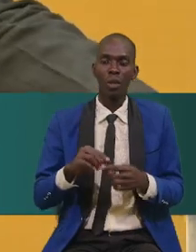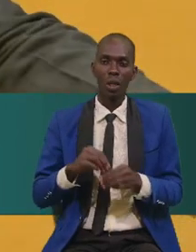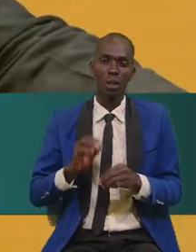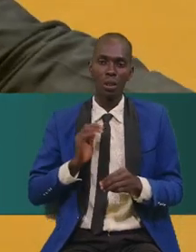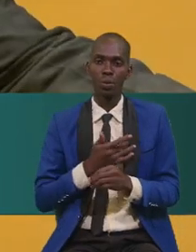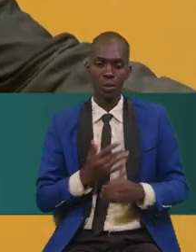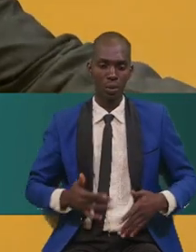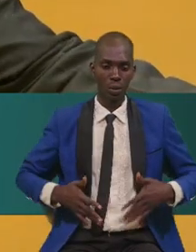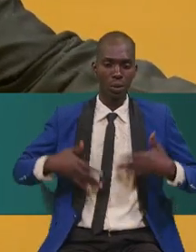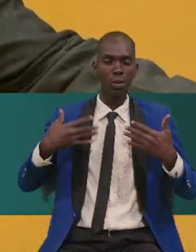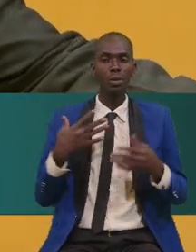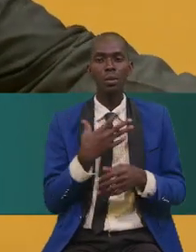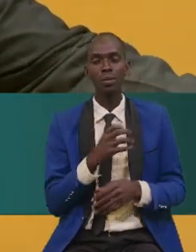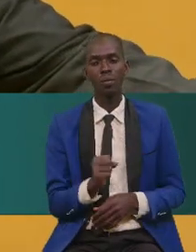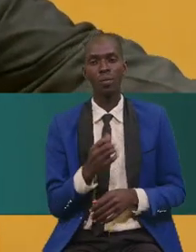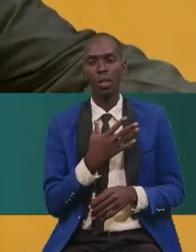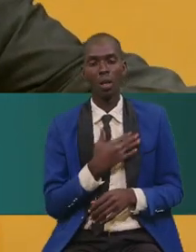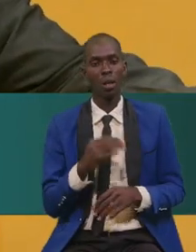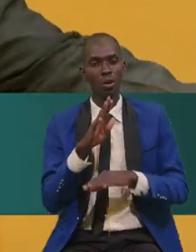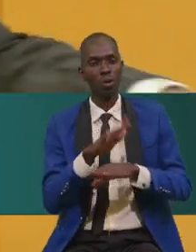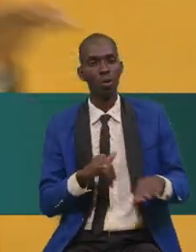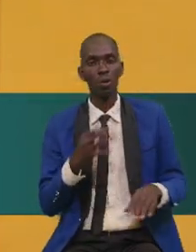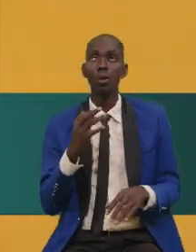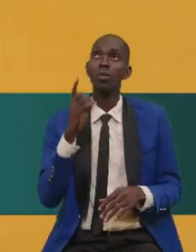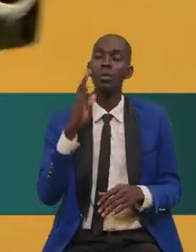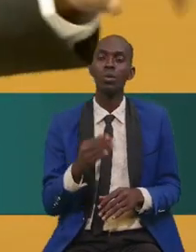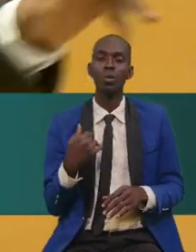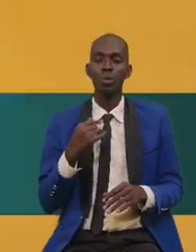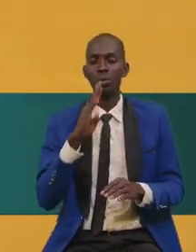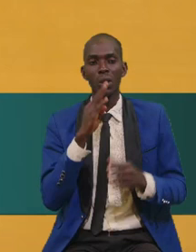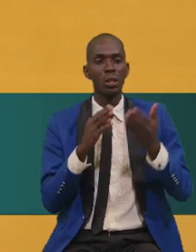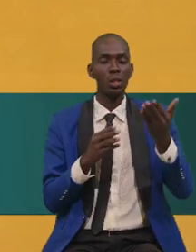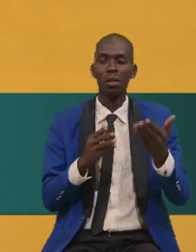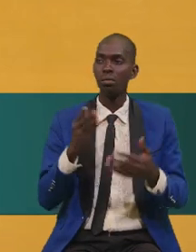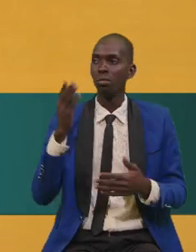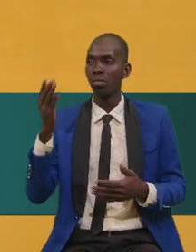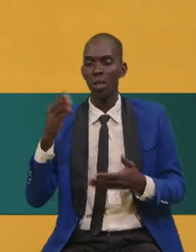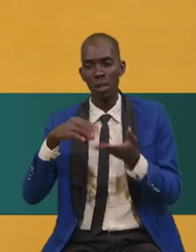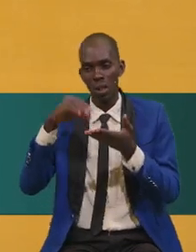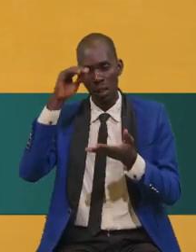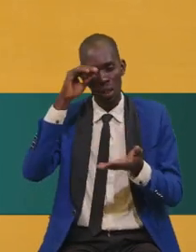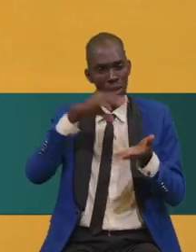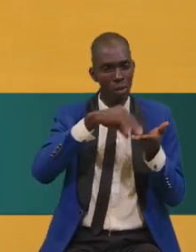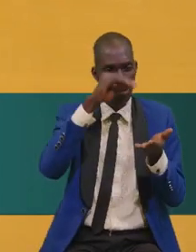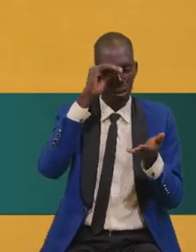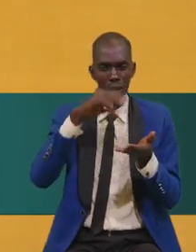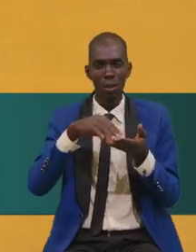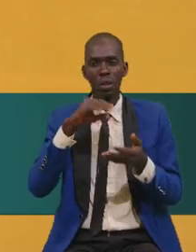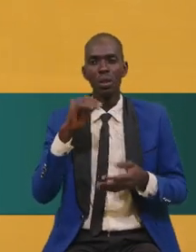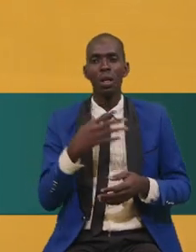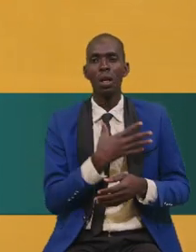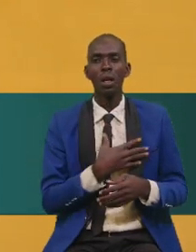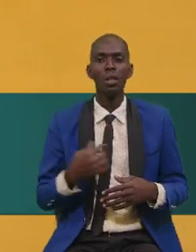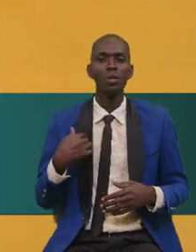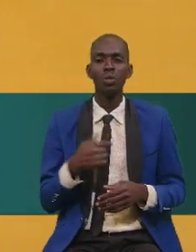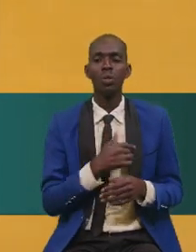know, here and there, learning this and learning that, and we have been kind of pressured with quite